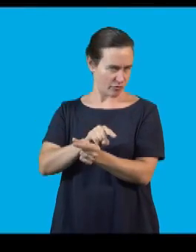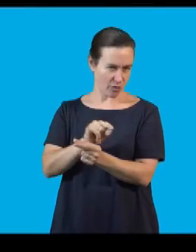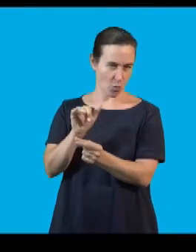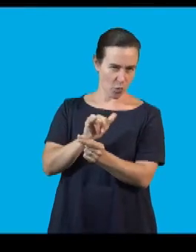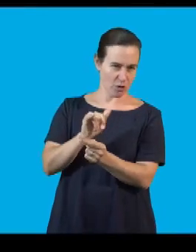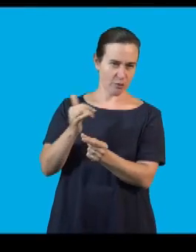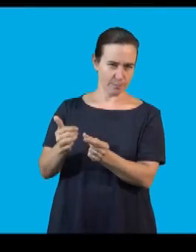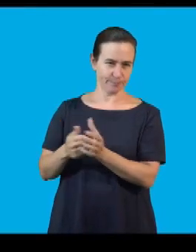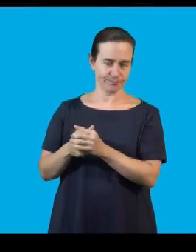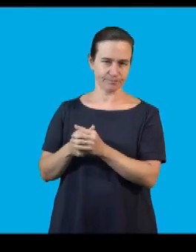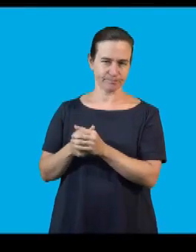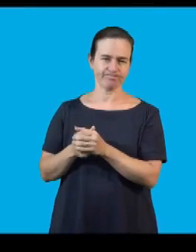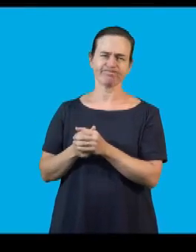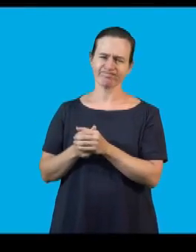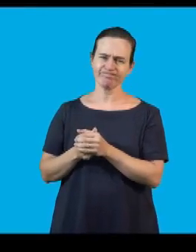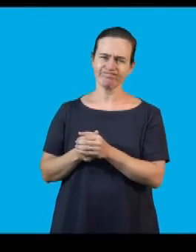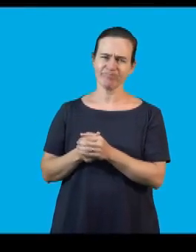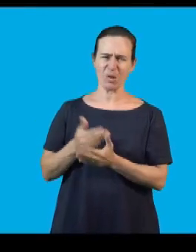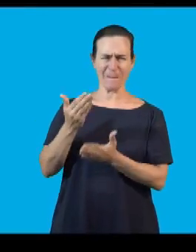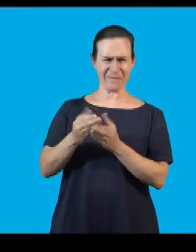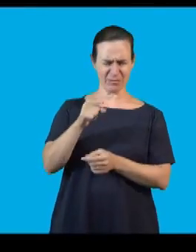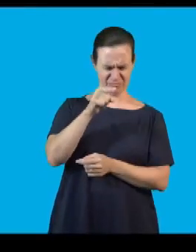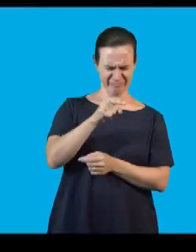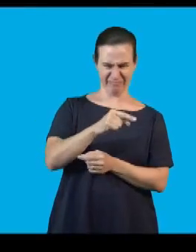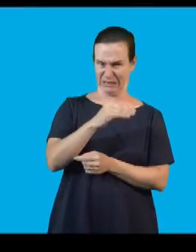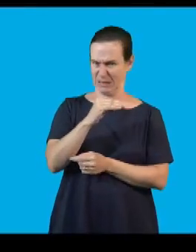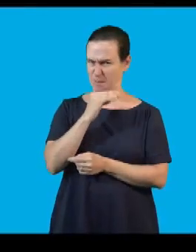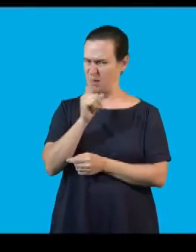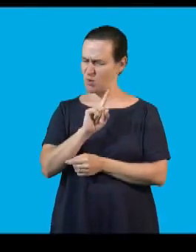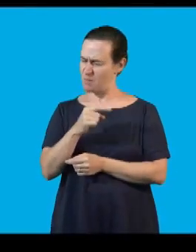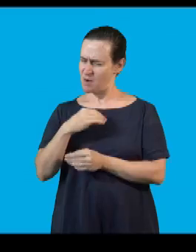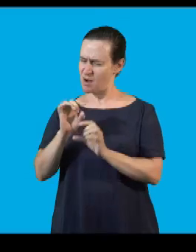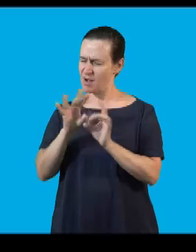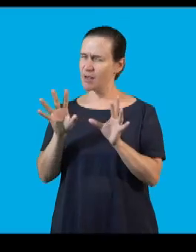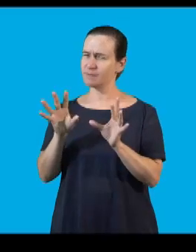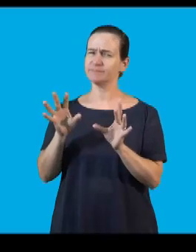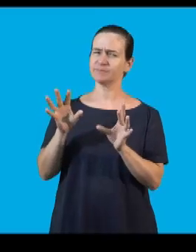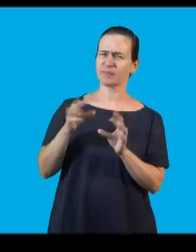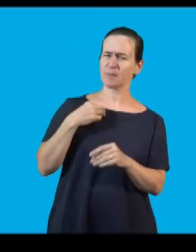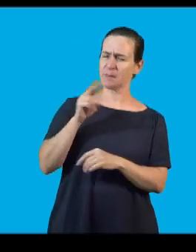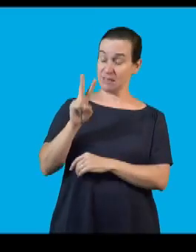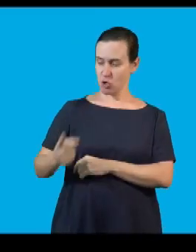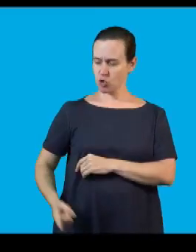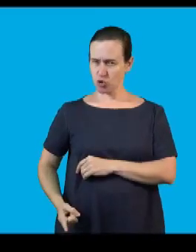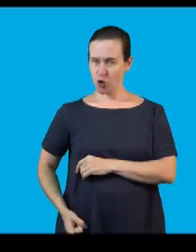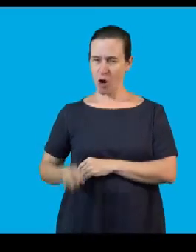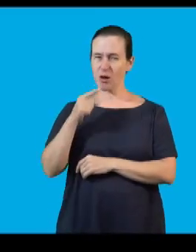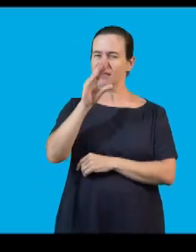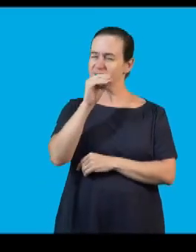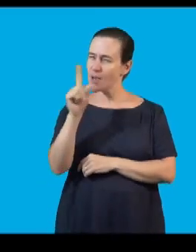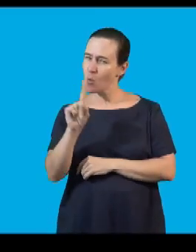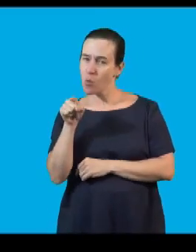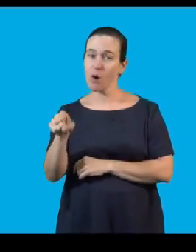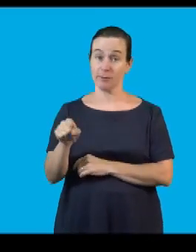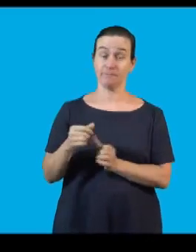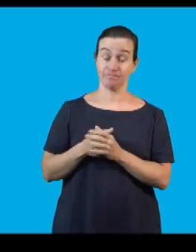word to complete the sentence. So you might not know what all of those words mean, but look at how Fred is communicating,